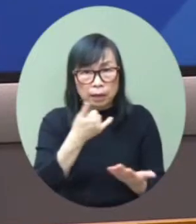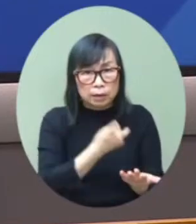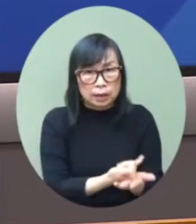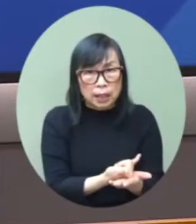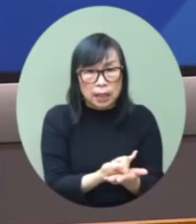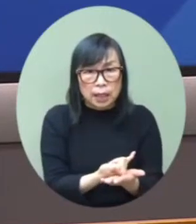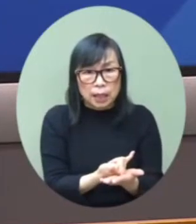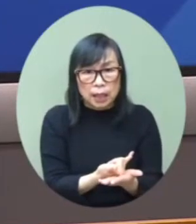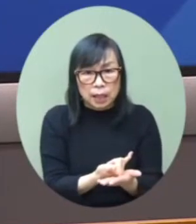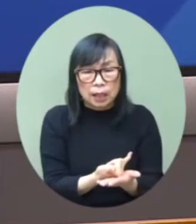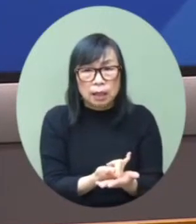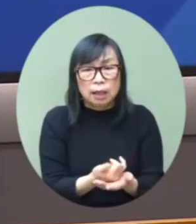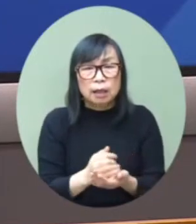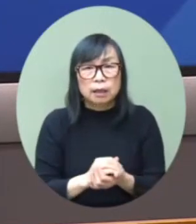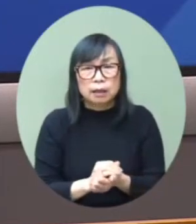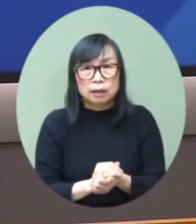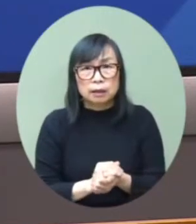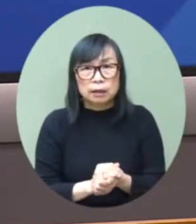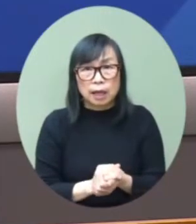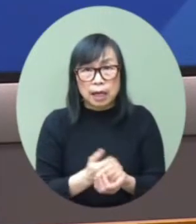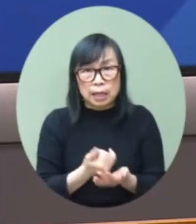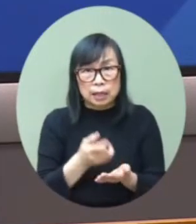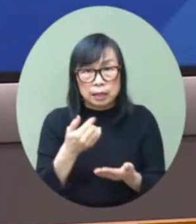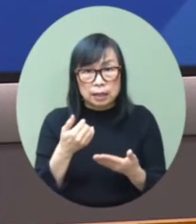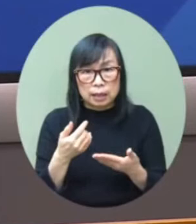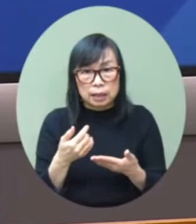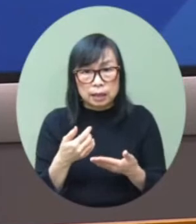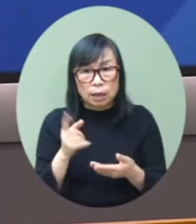over 1,800 bodies.